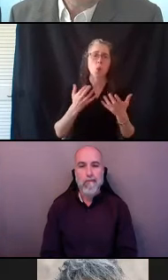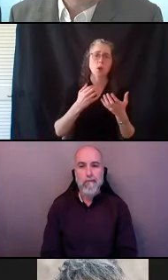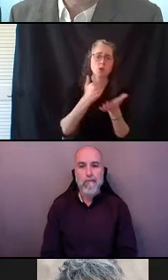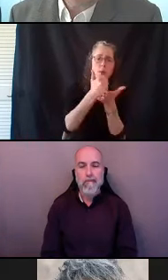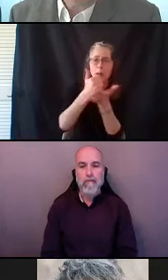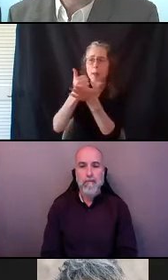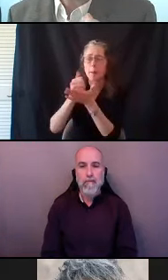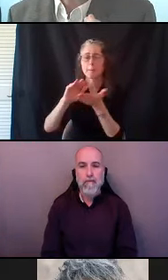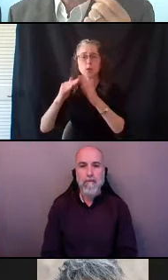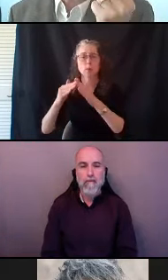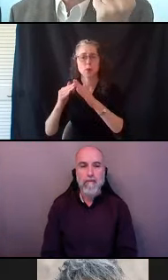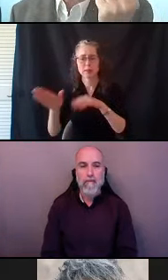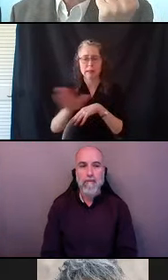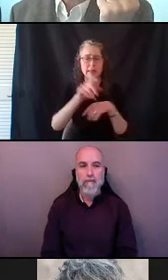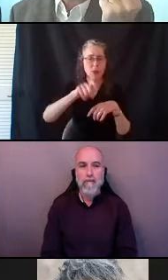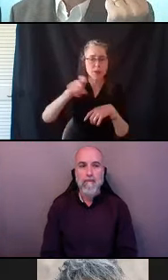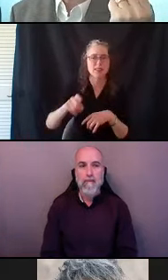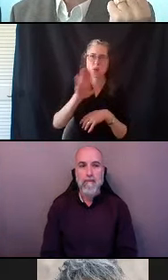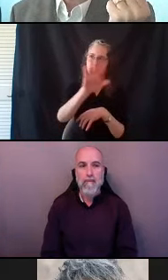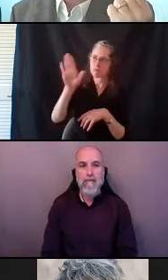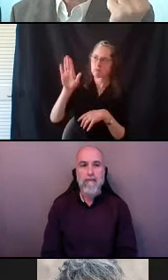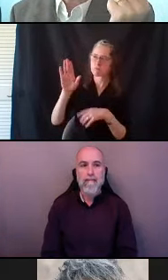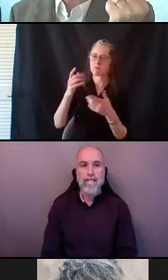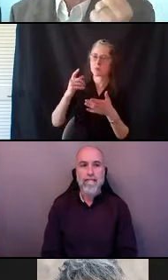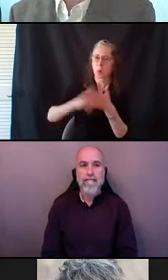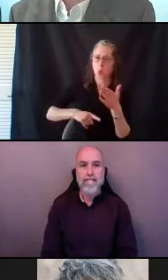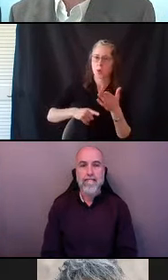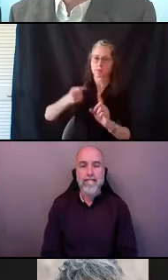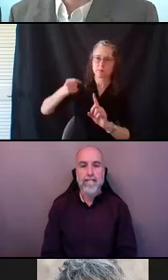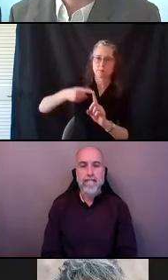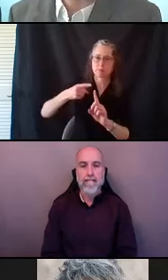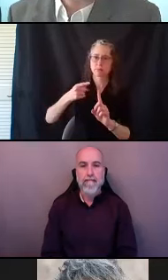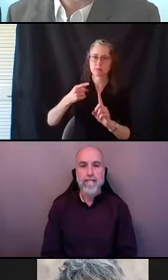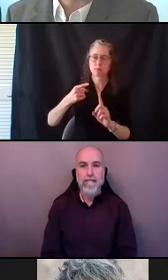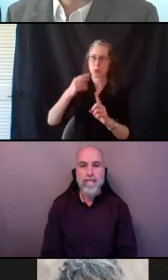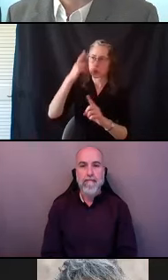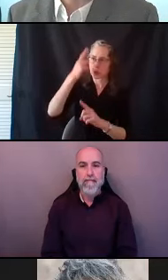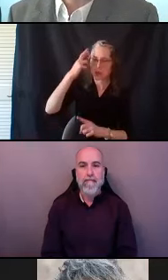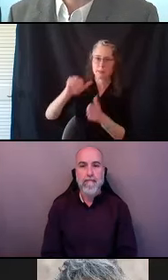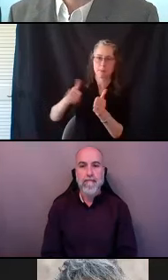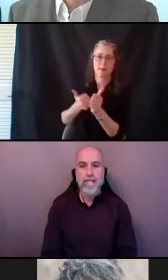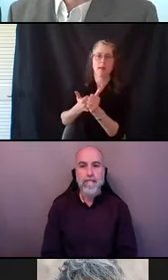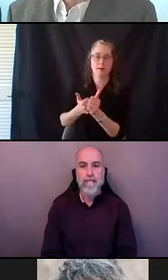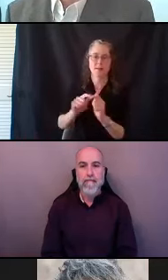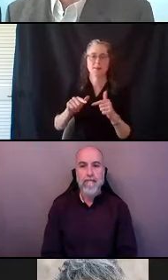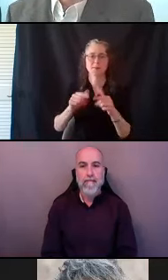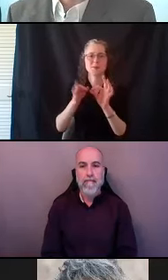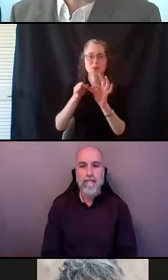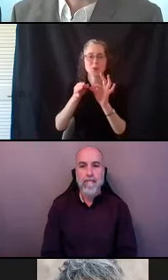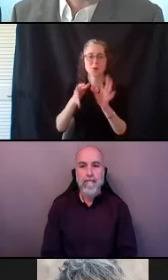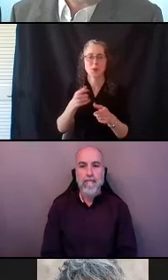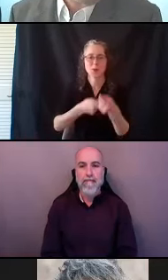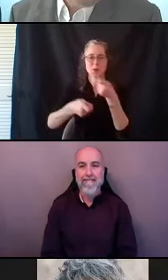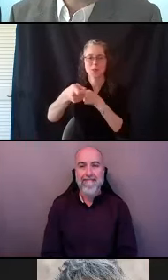of communities. What is their hot button that really resonates? That is what you want to find out. And so start